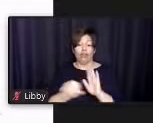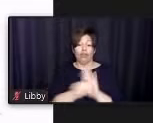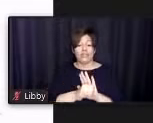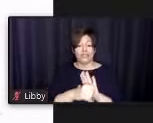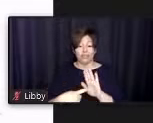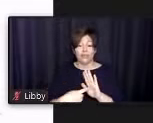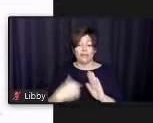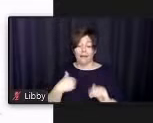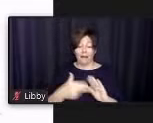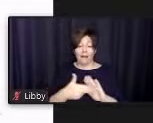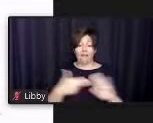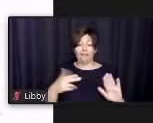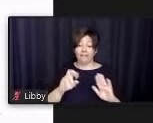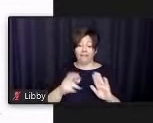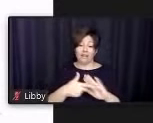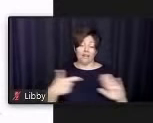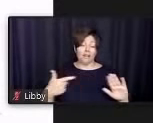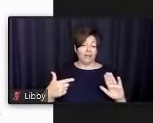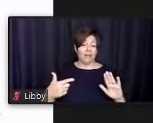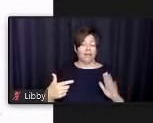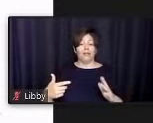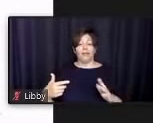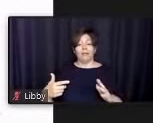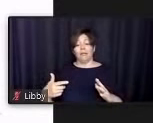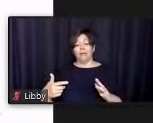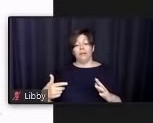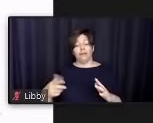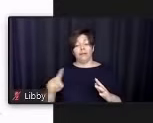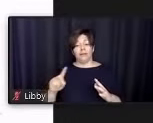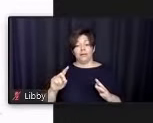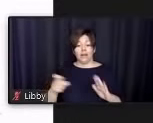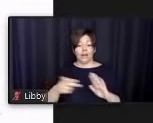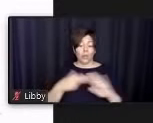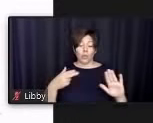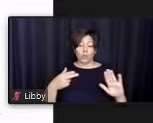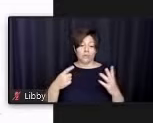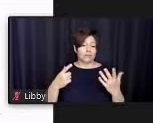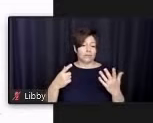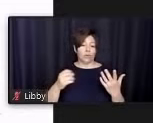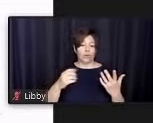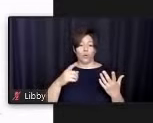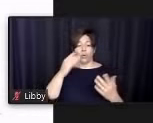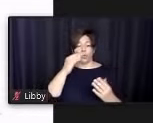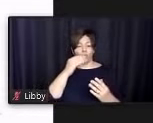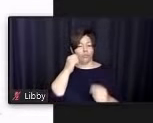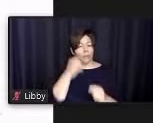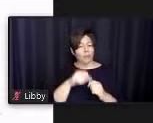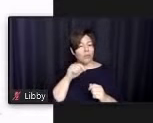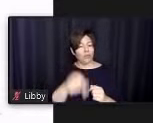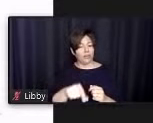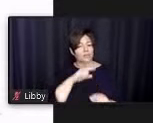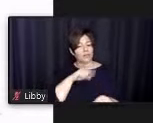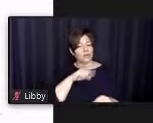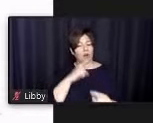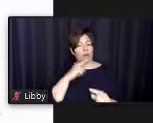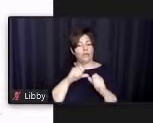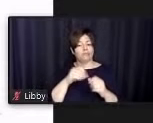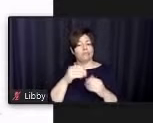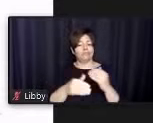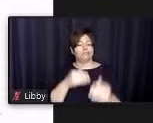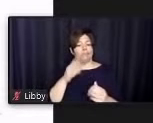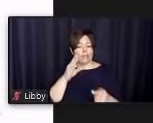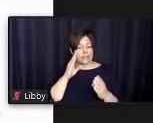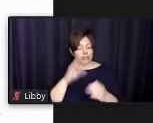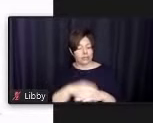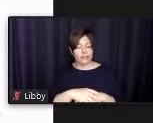this. Medical conditions and pay attention to this. So keep this in mind as we address these needs and we pay attention to this as a part of this. So